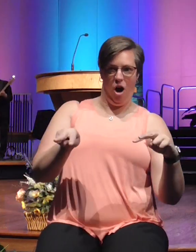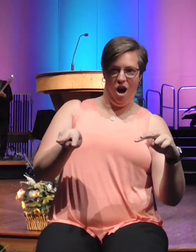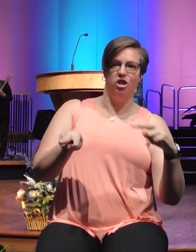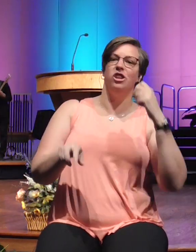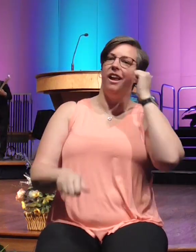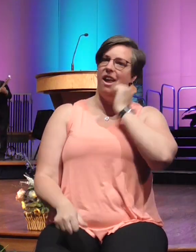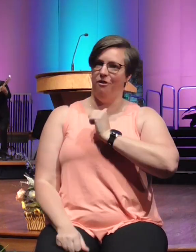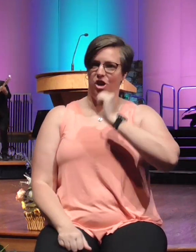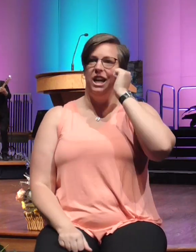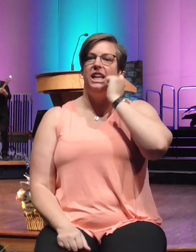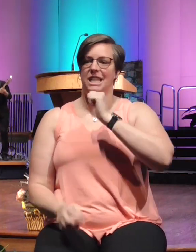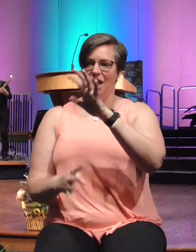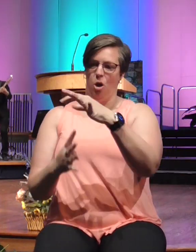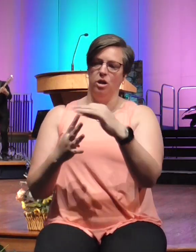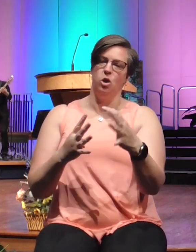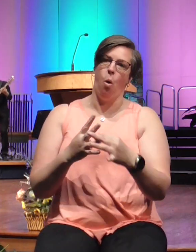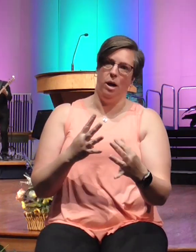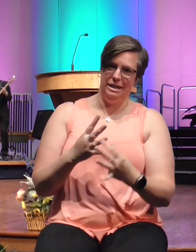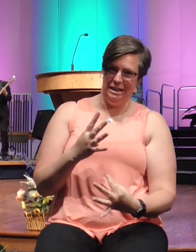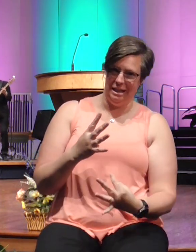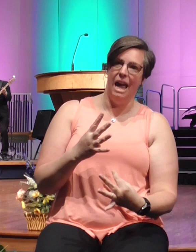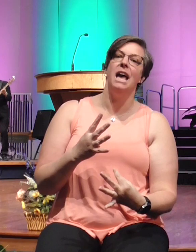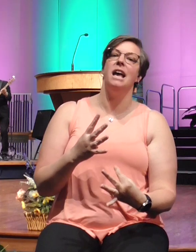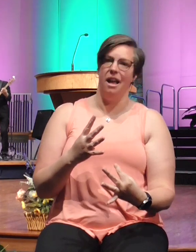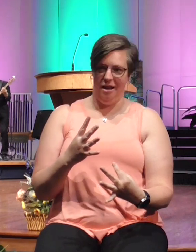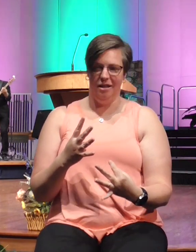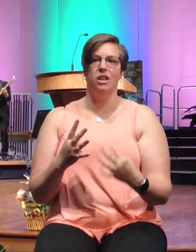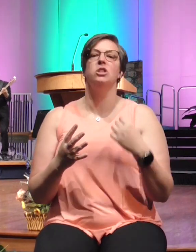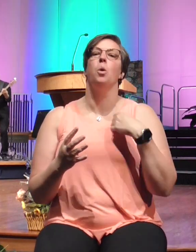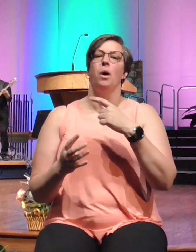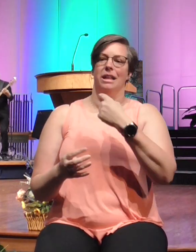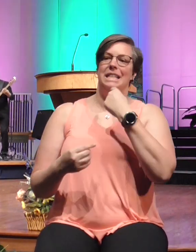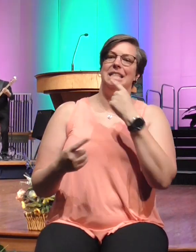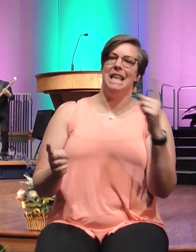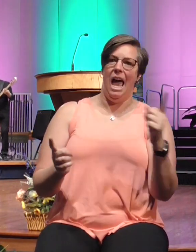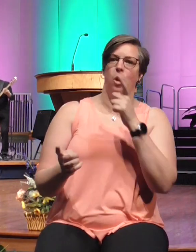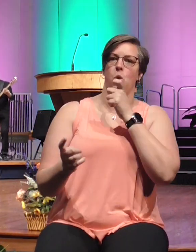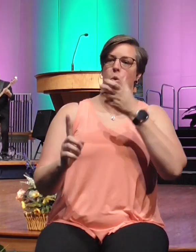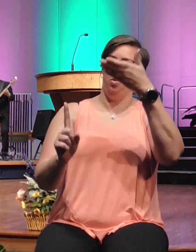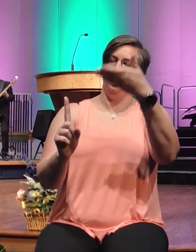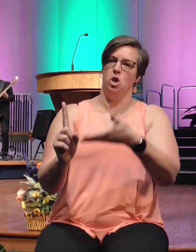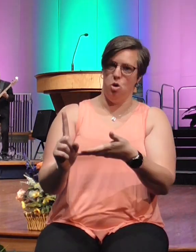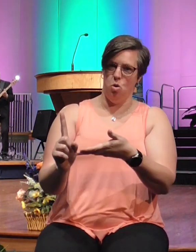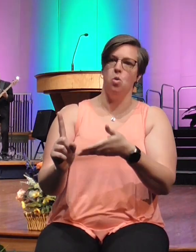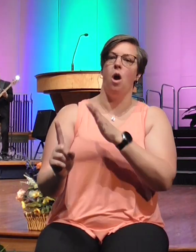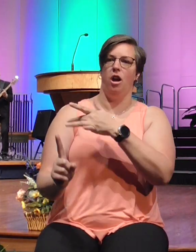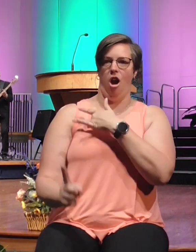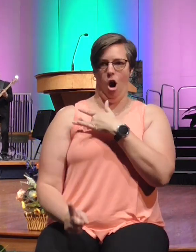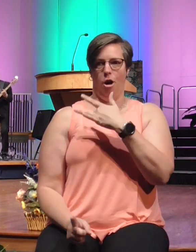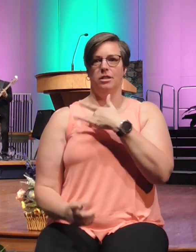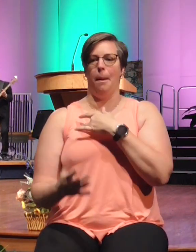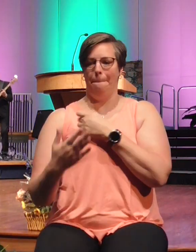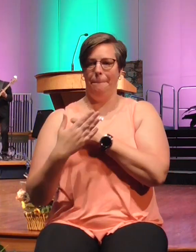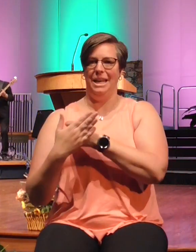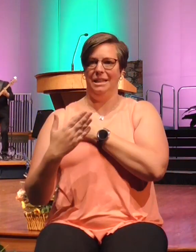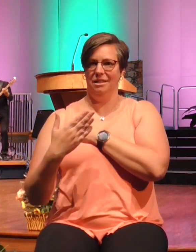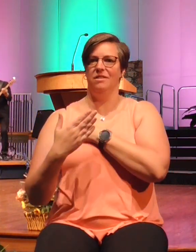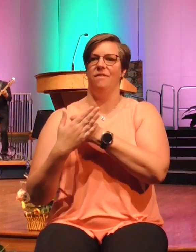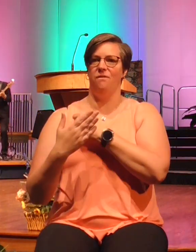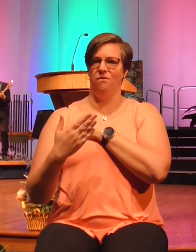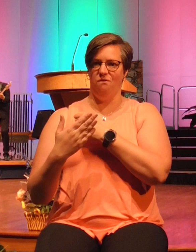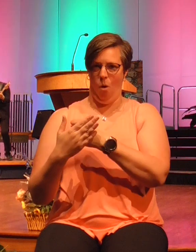every day. The choices you make say what you are and who your heart beats for. It's